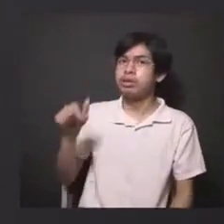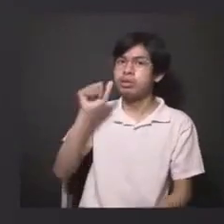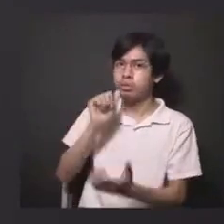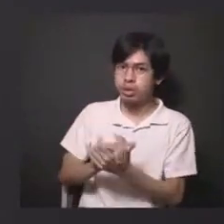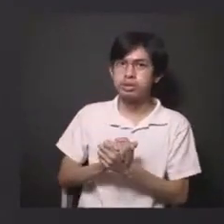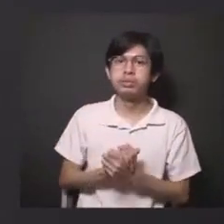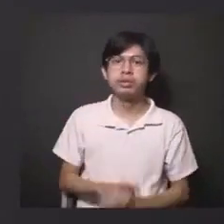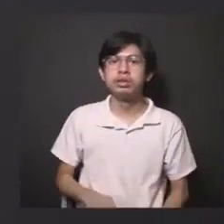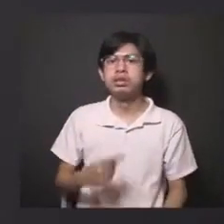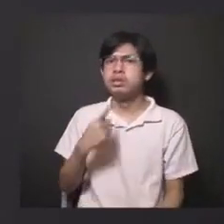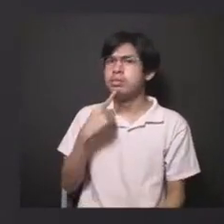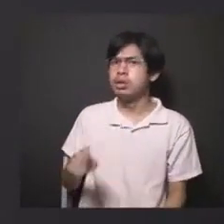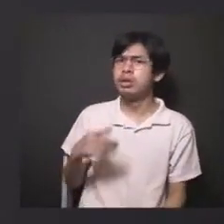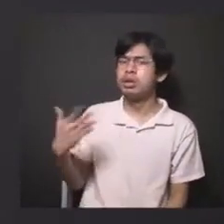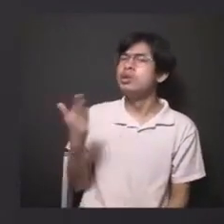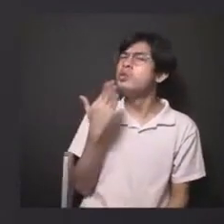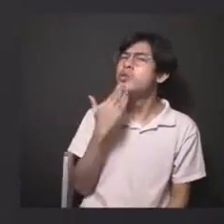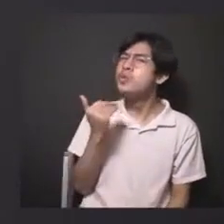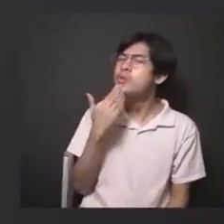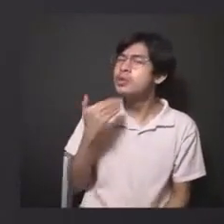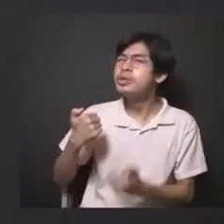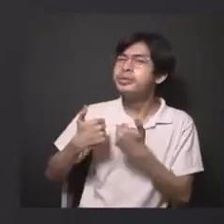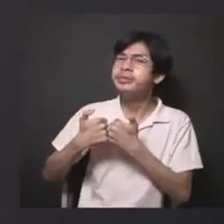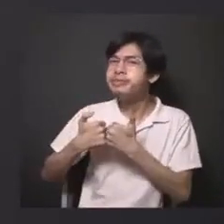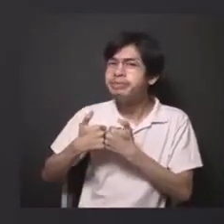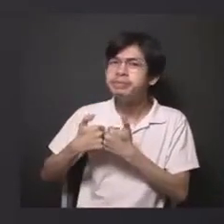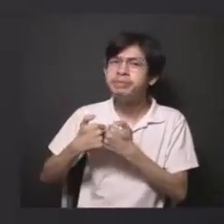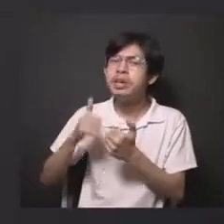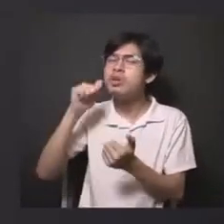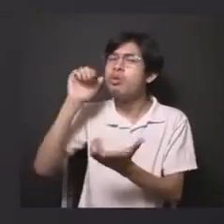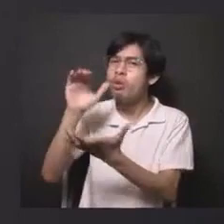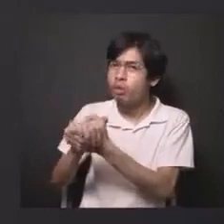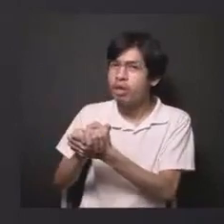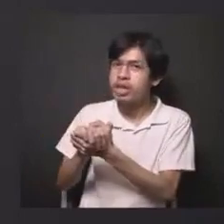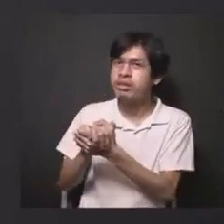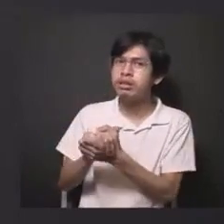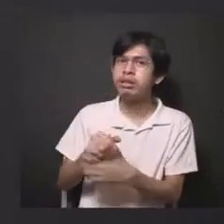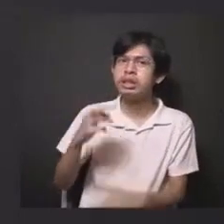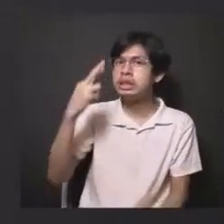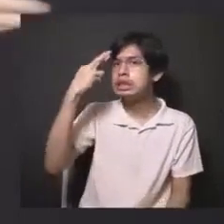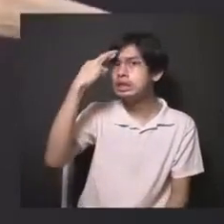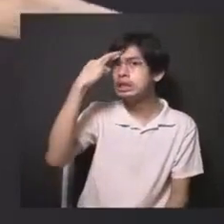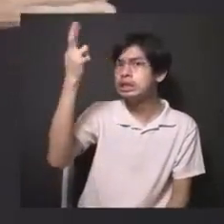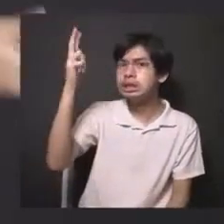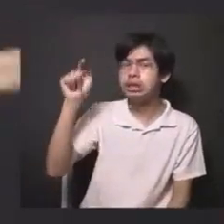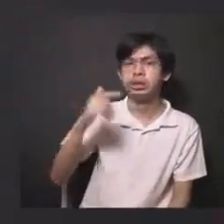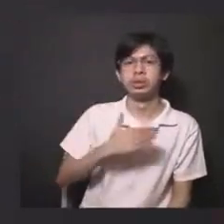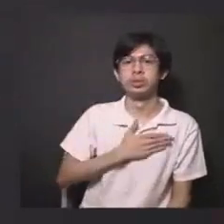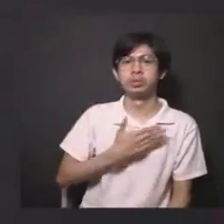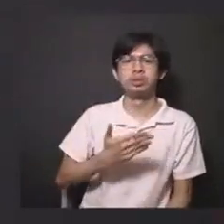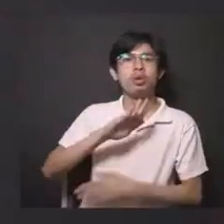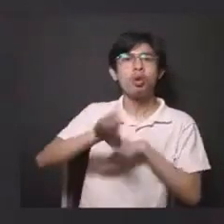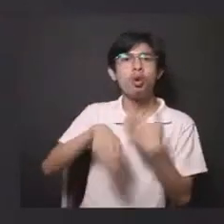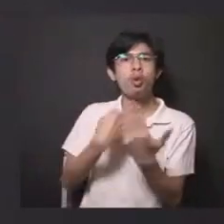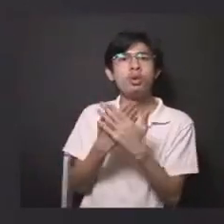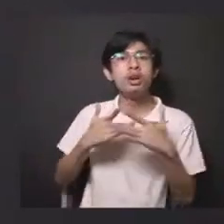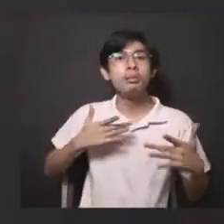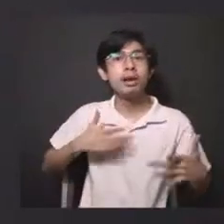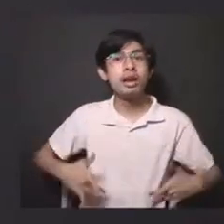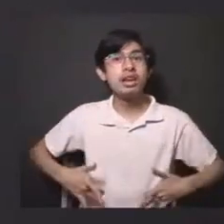"Sweetheart, I realize that all my life, during all my tragedies, you're always